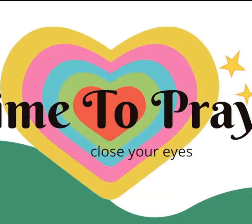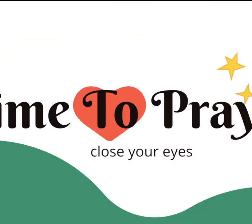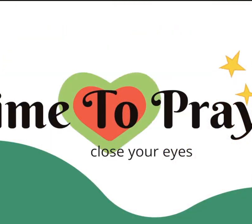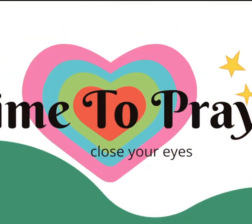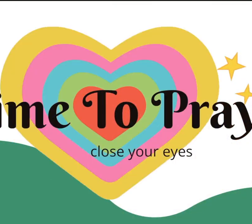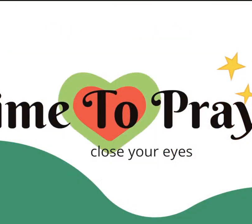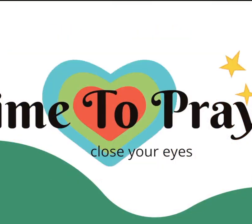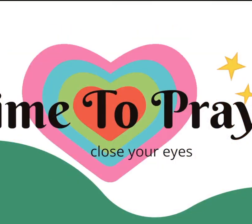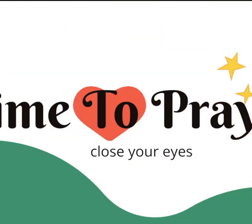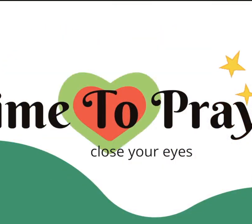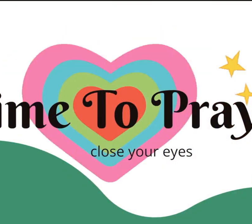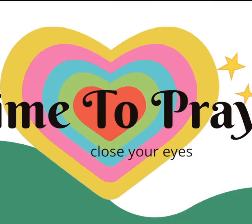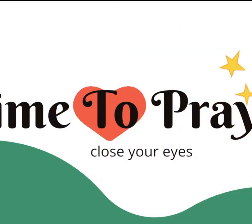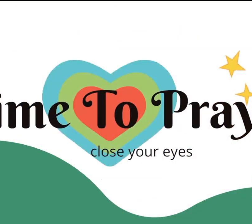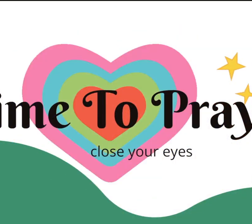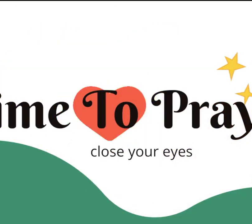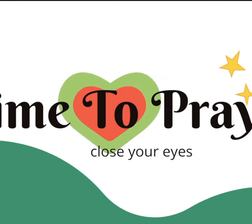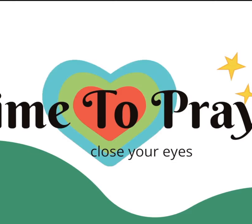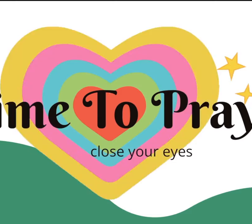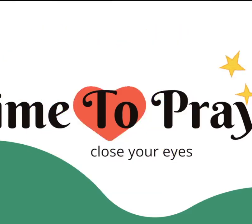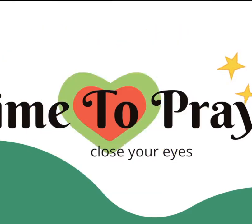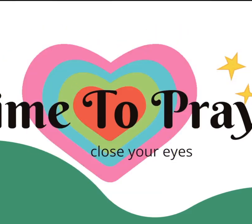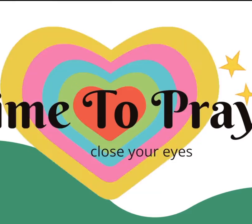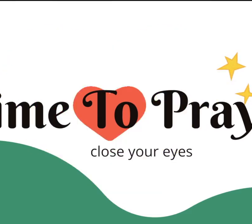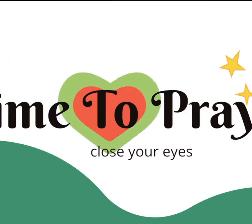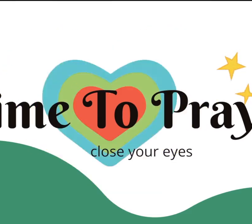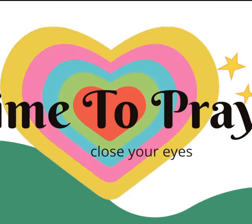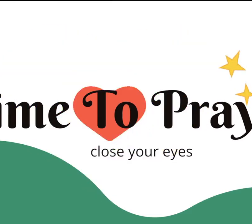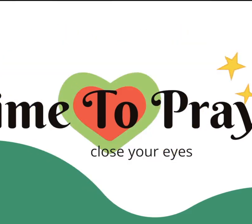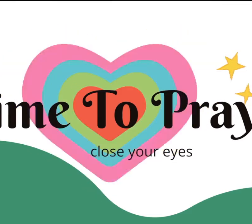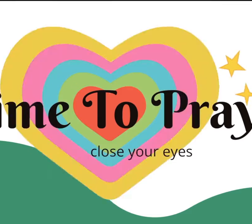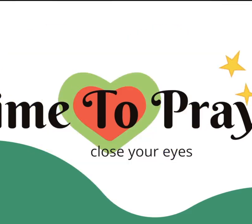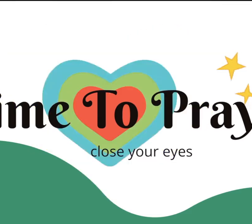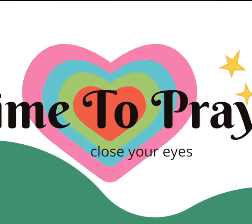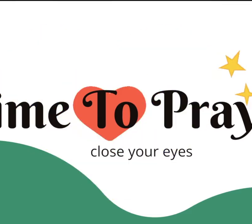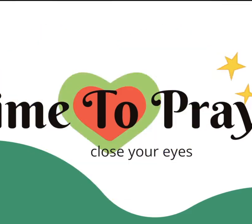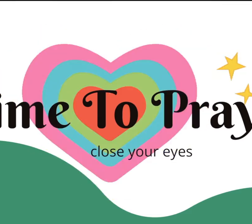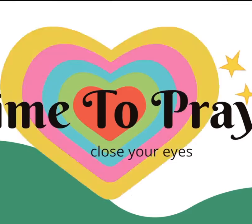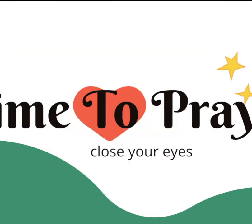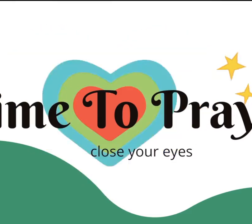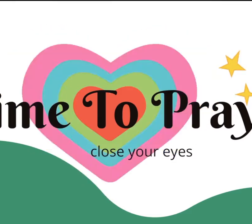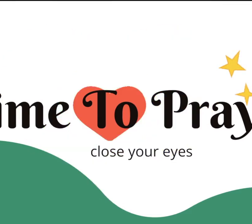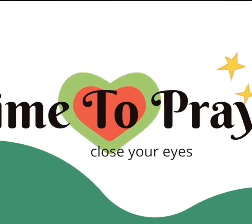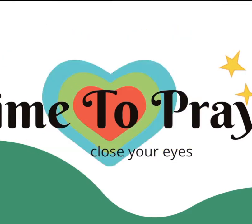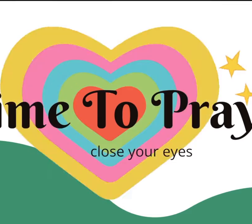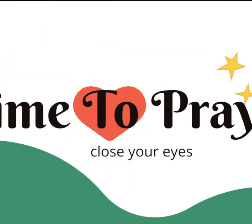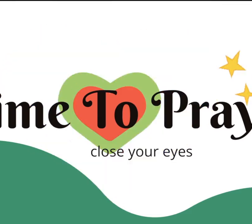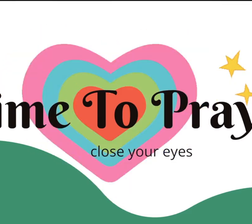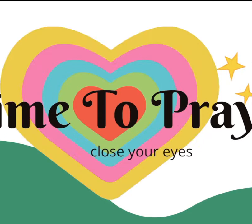praise to you, God. We have come to bow our hearts in worship. Let it be a